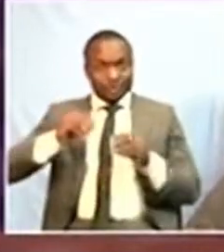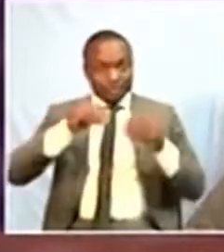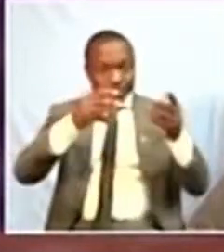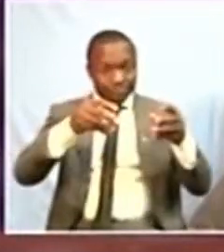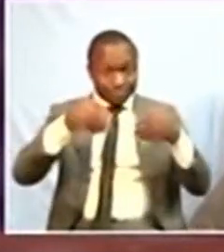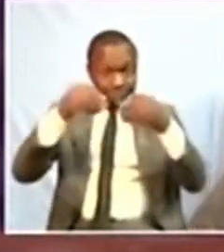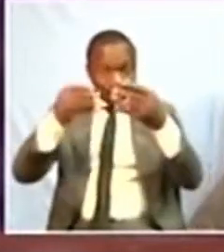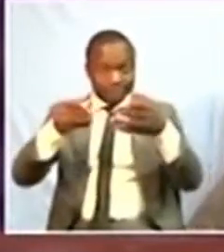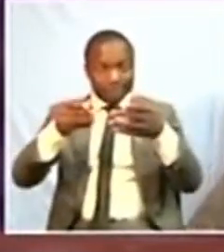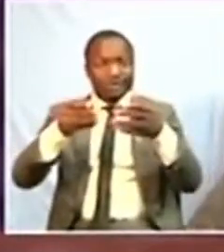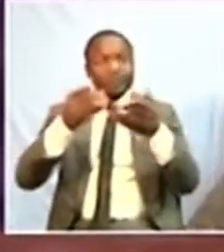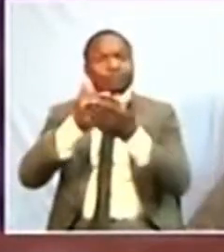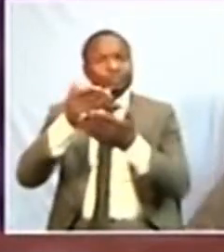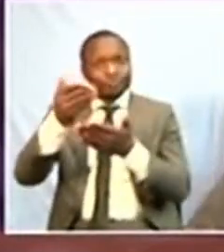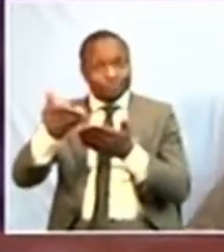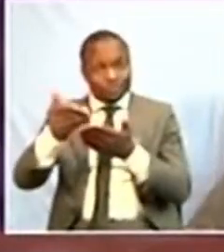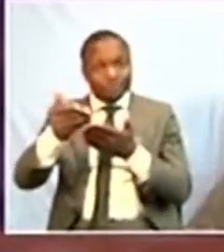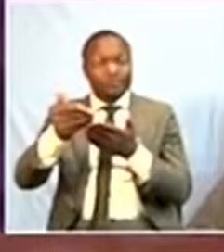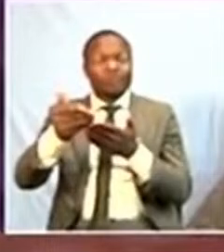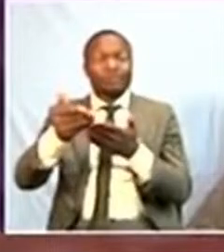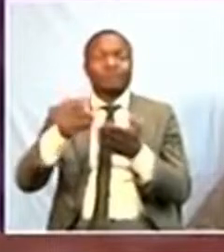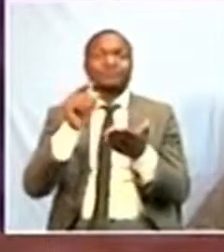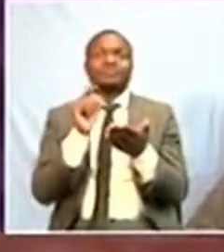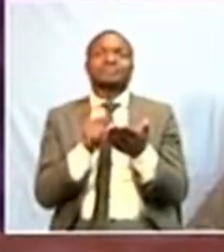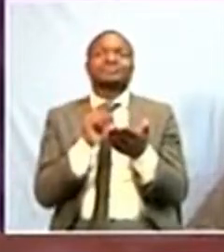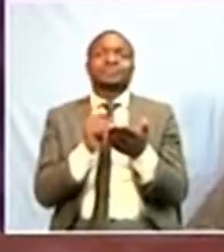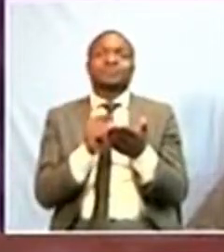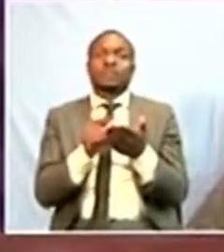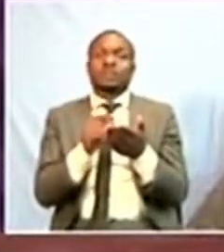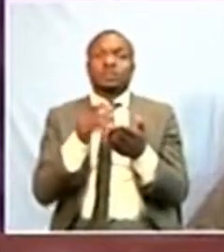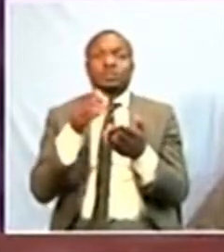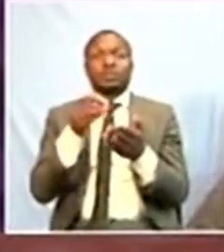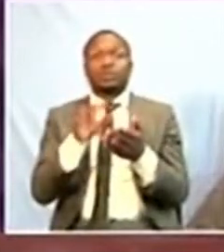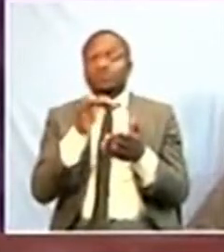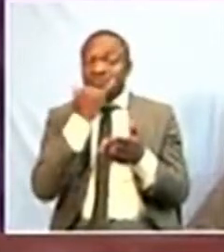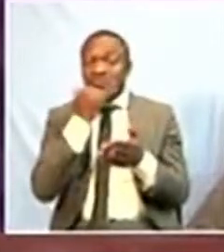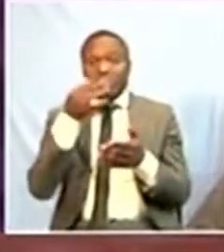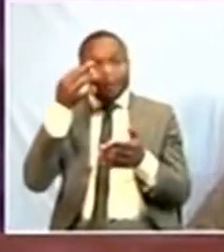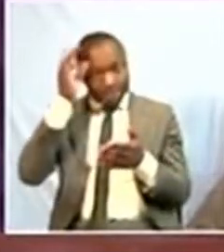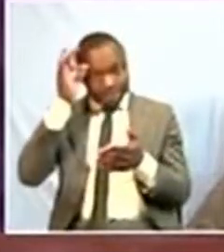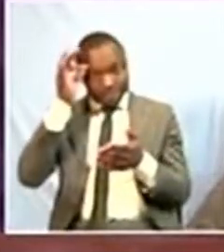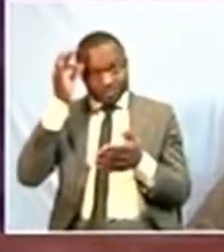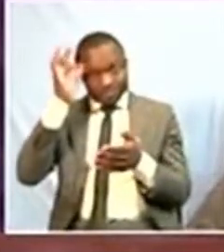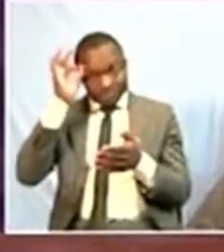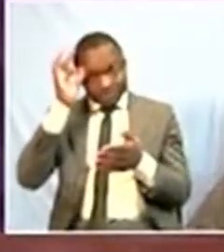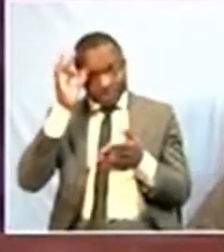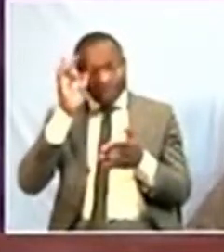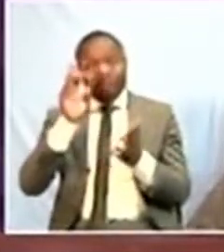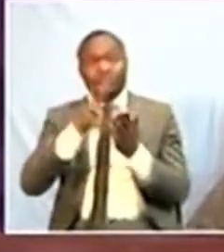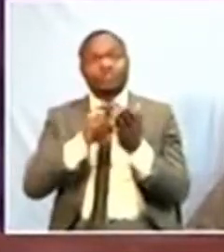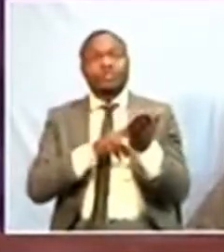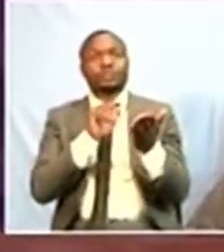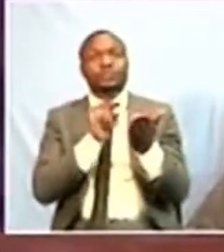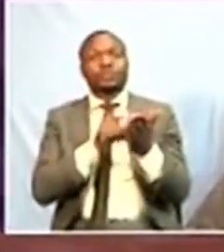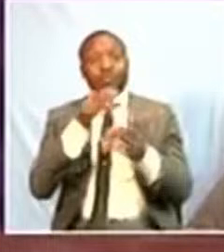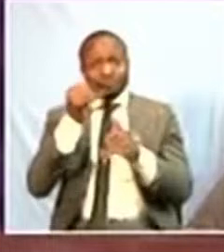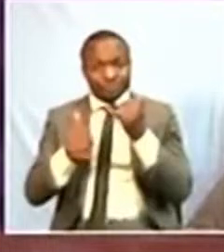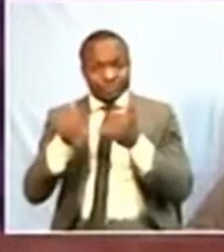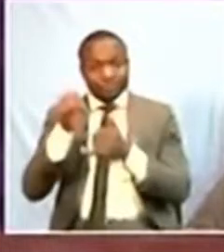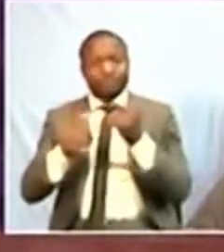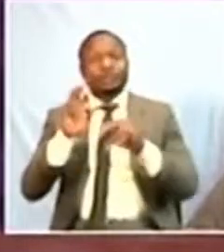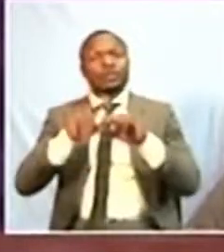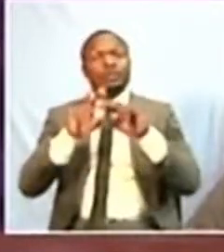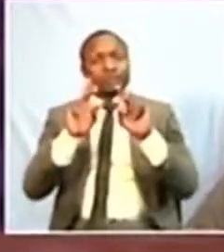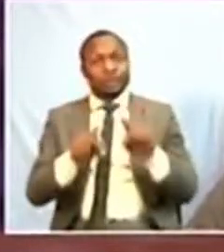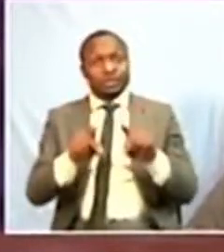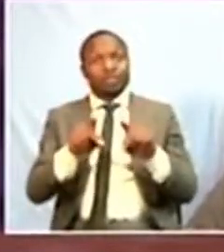disbursement and procurement bottlenecks were noted in the Auditor General's report. And in conclusion, the